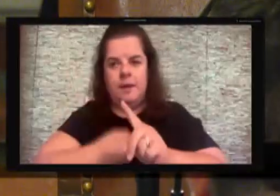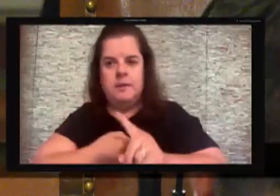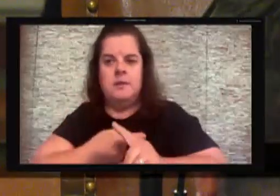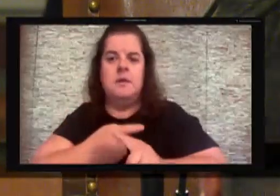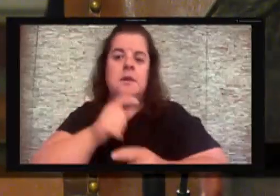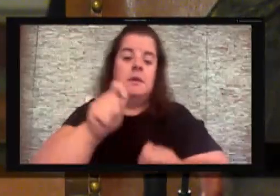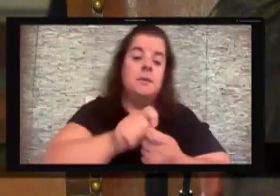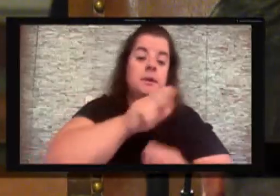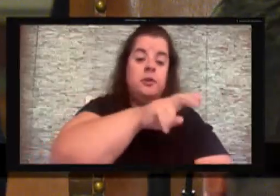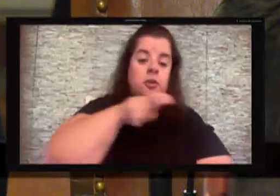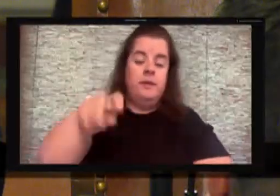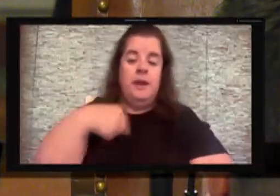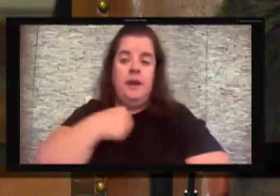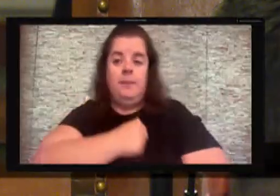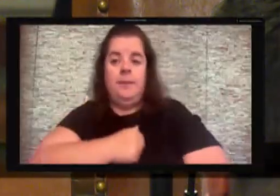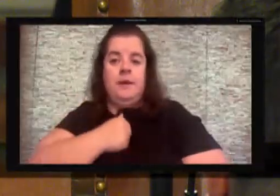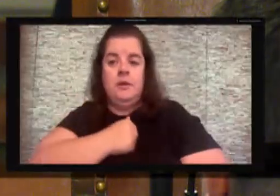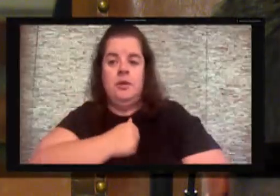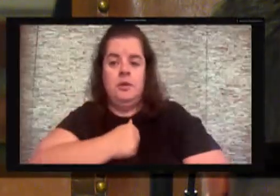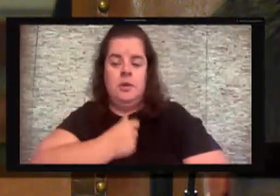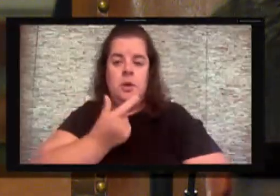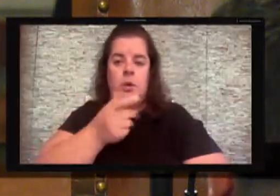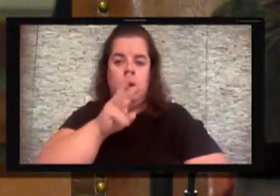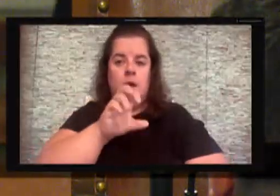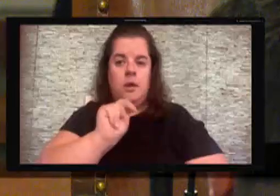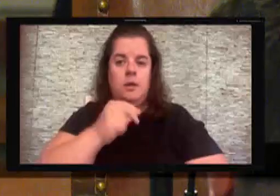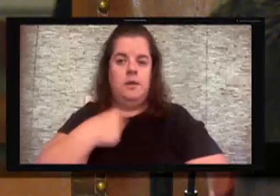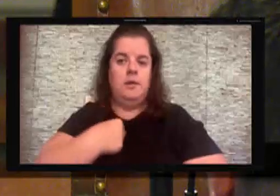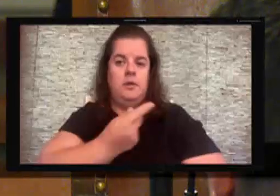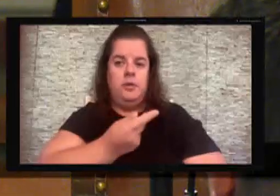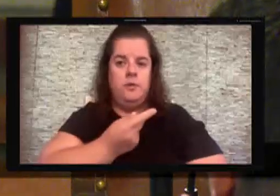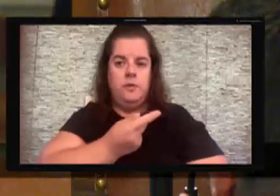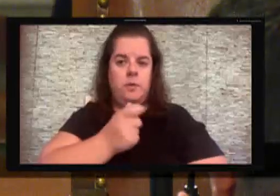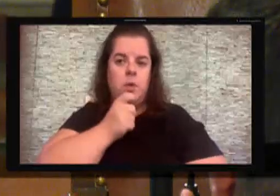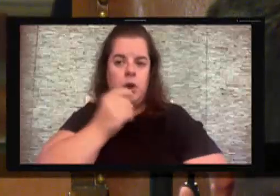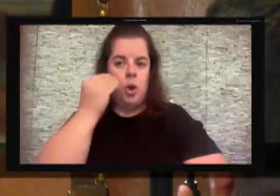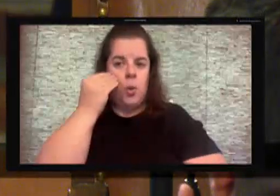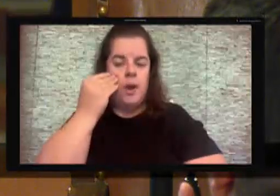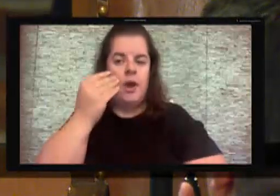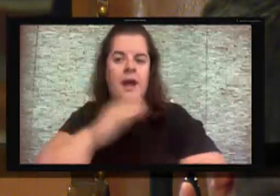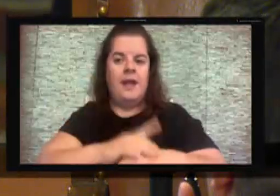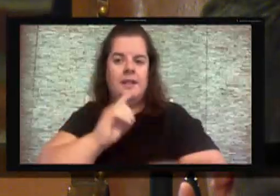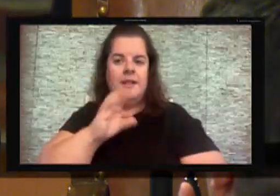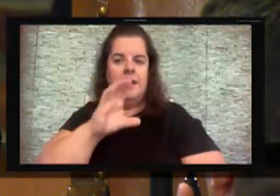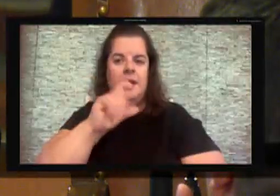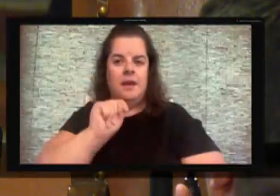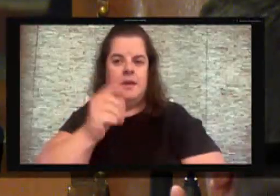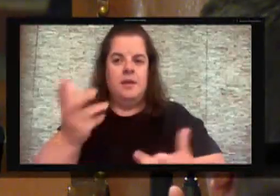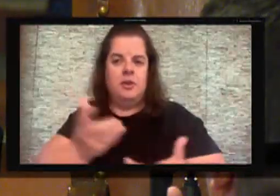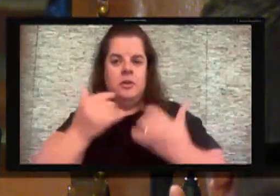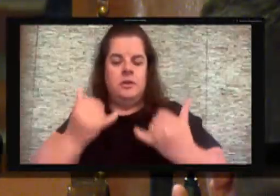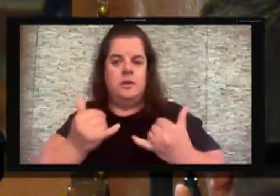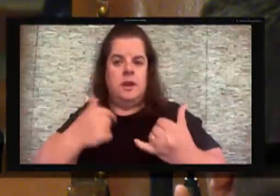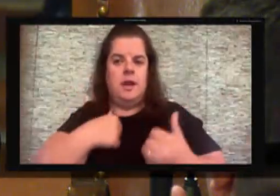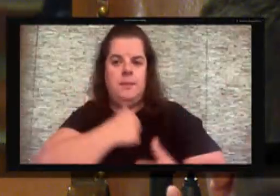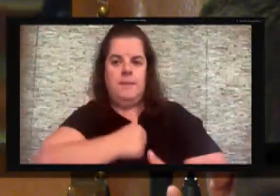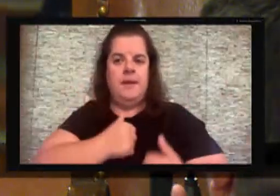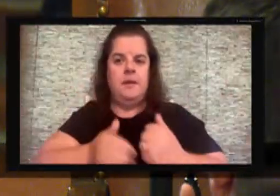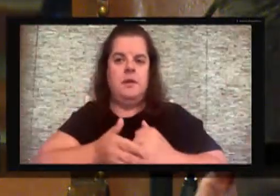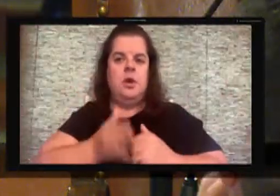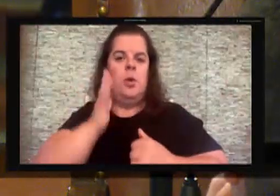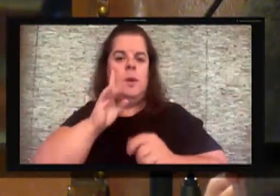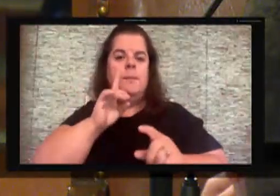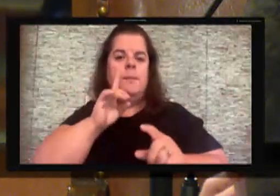and I apologize that Gwen and I weren't aware that we were on the docket here today, so I apologize for that. We'd be happy to answer